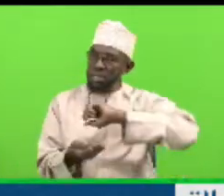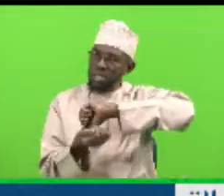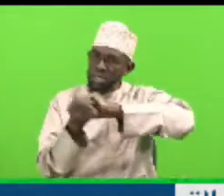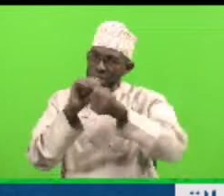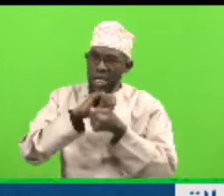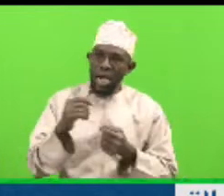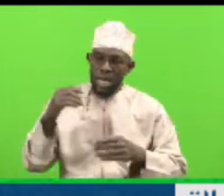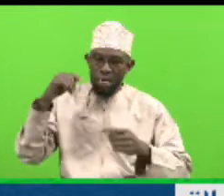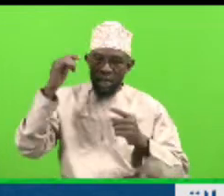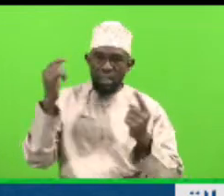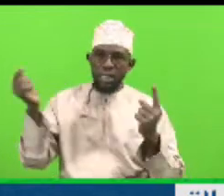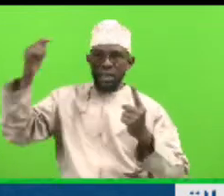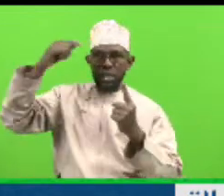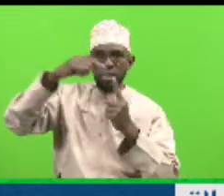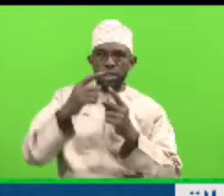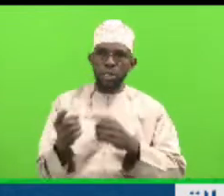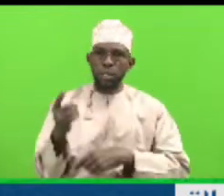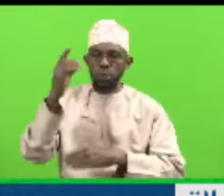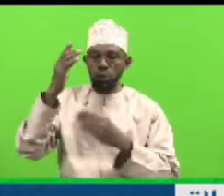al-qiyamah. Come what happens.